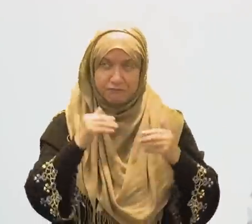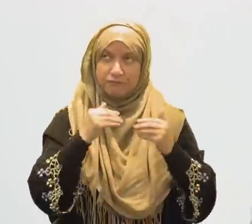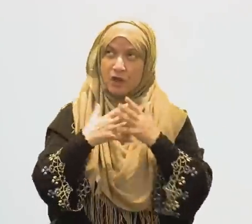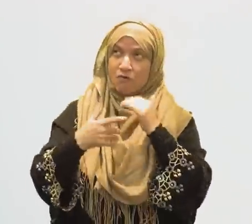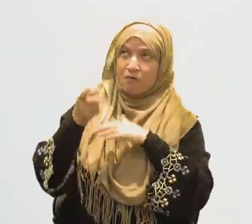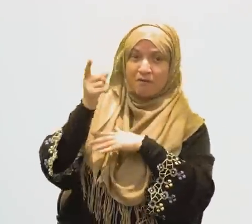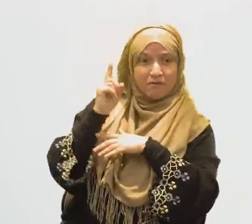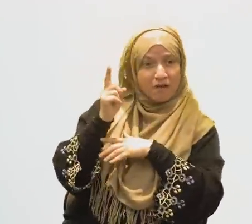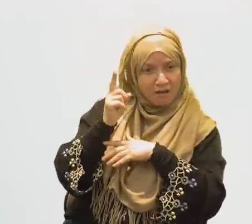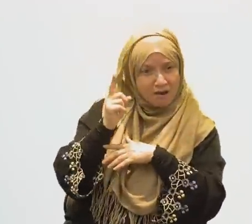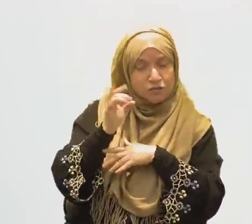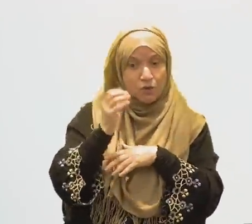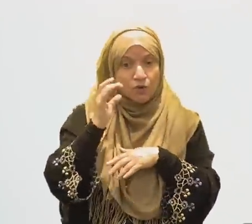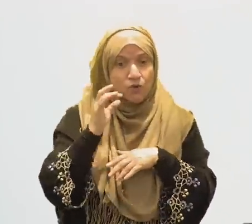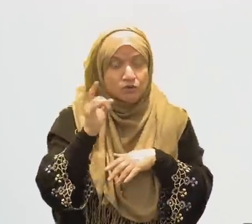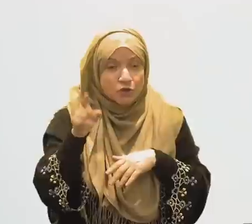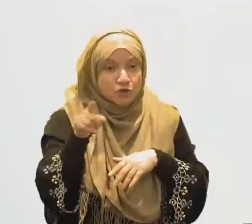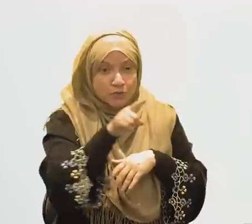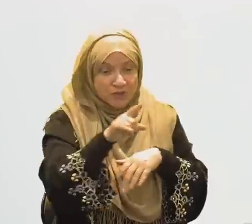foreign